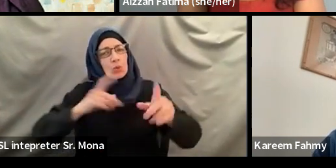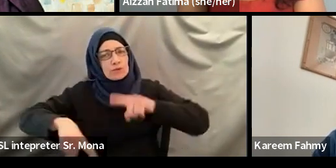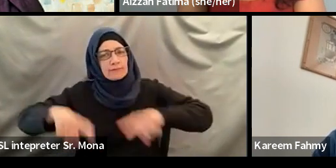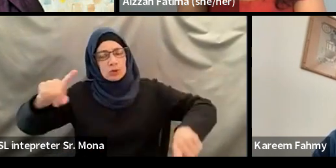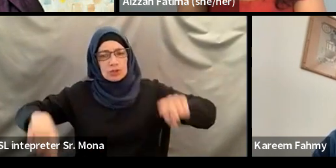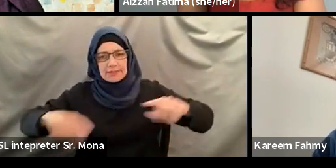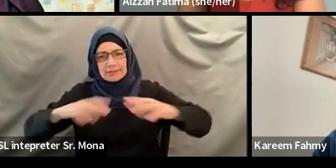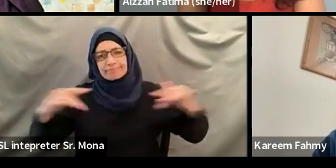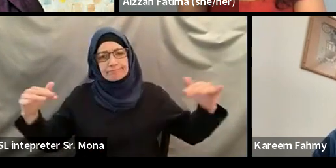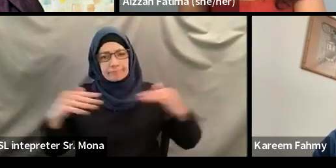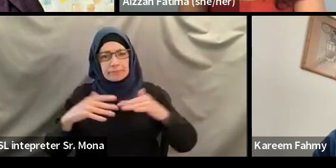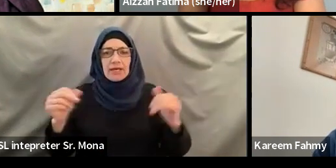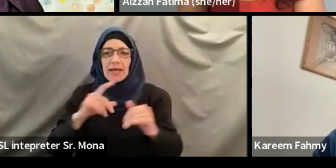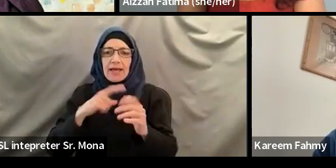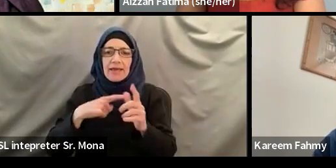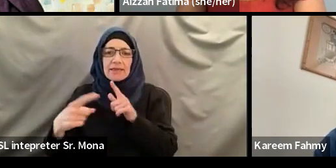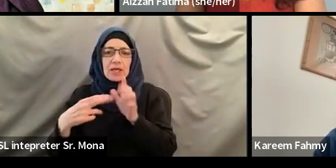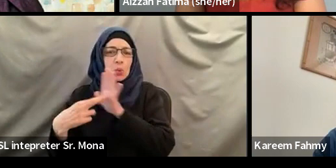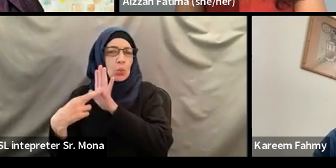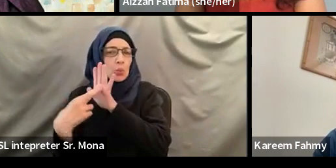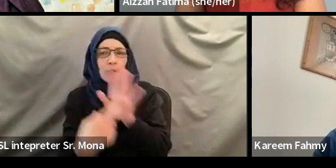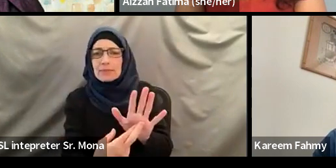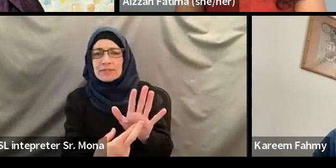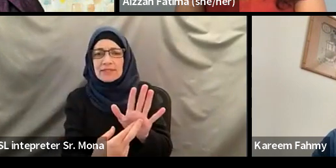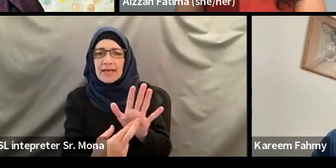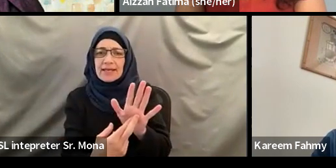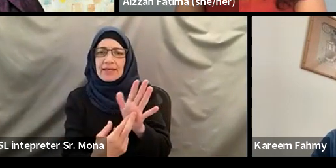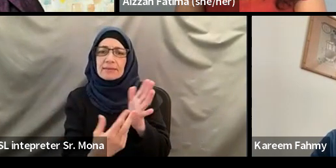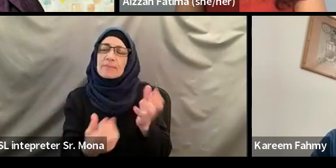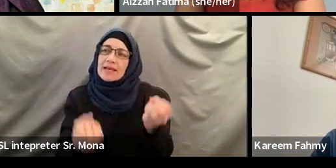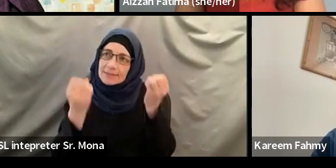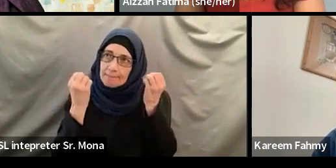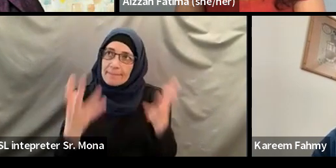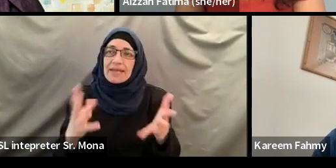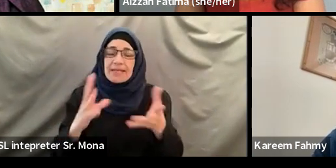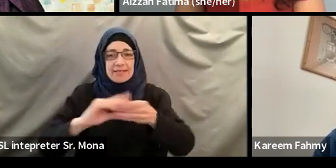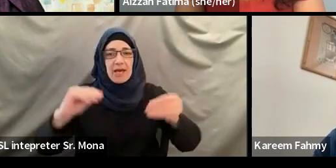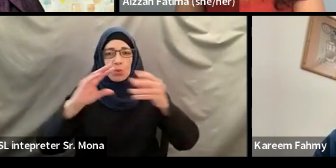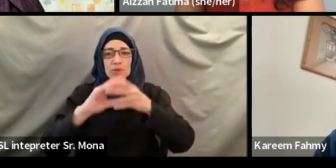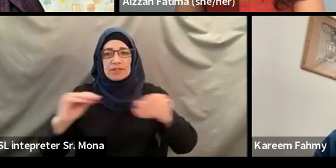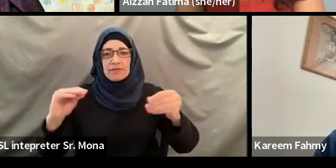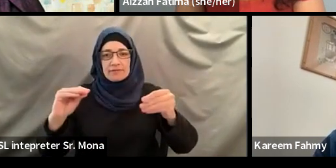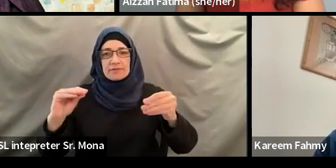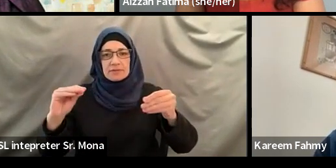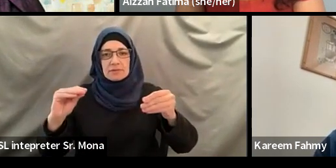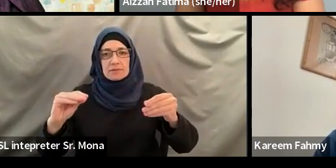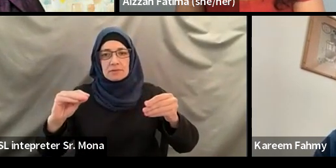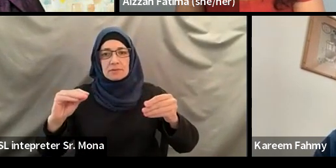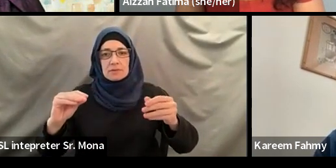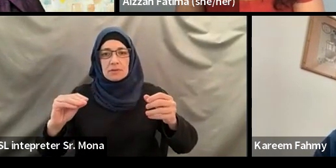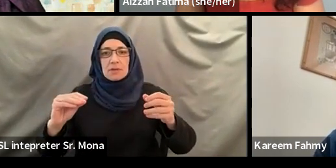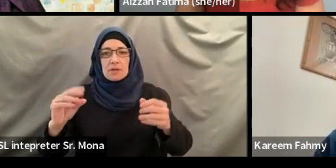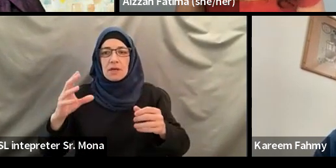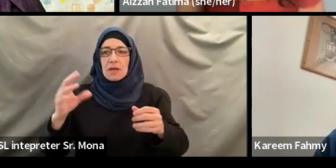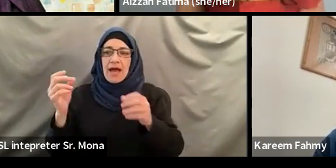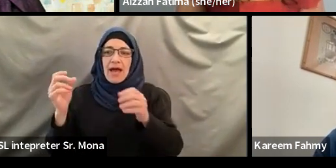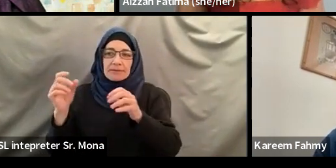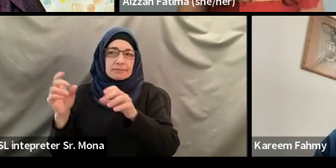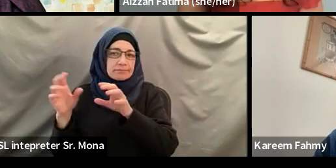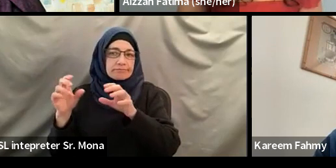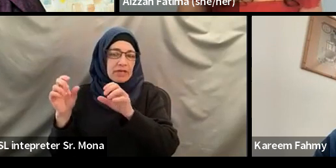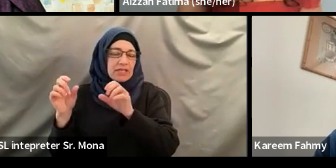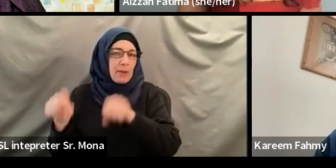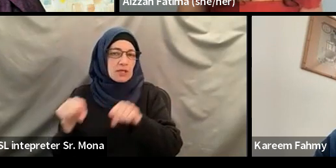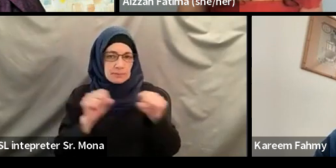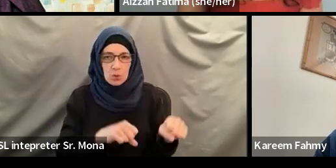and representing the as many narratives, as various narratives of Muslims as possible,